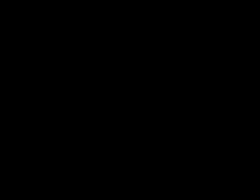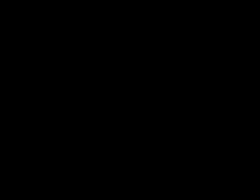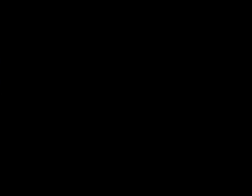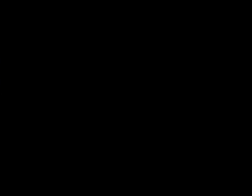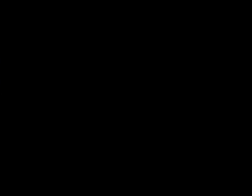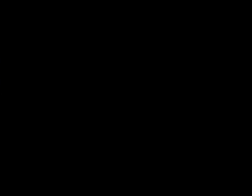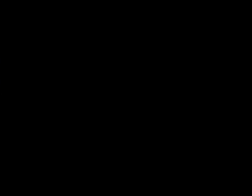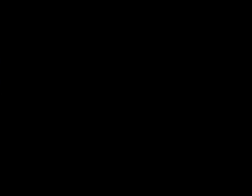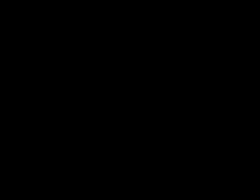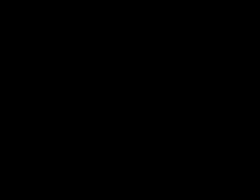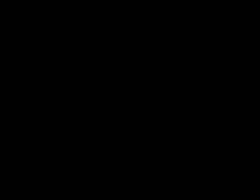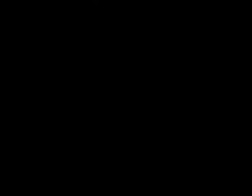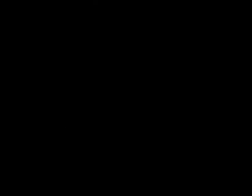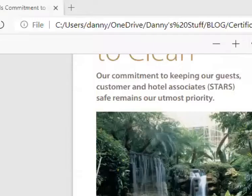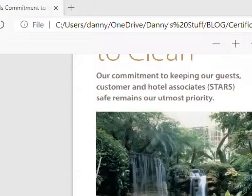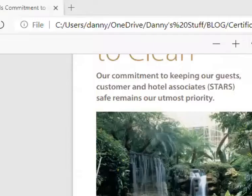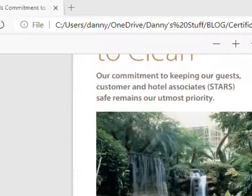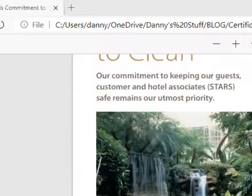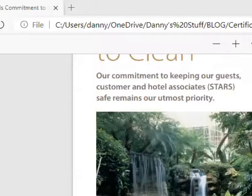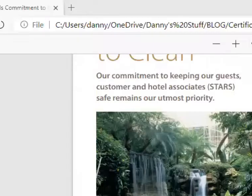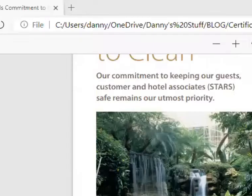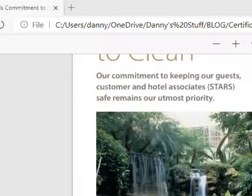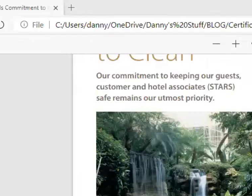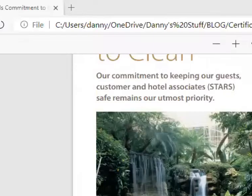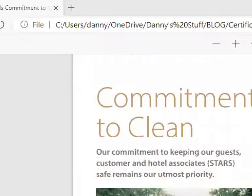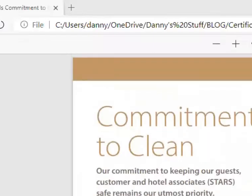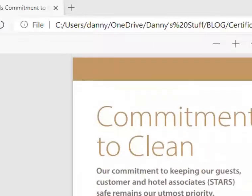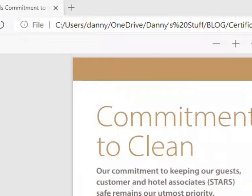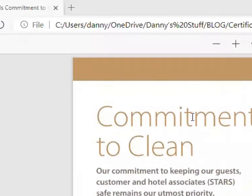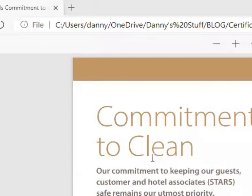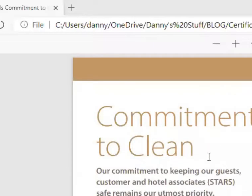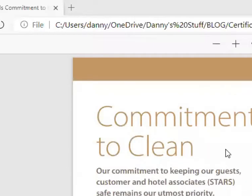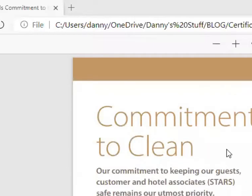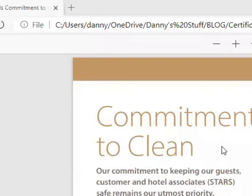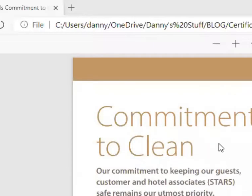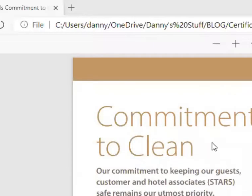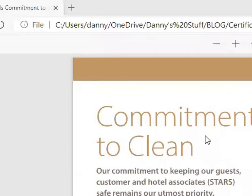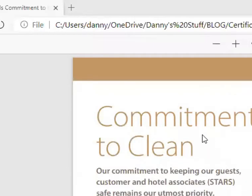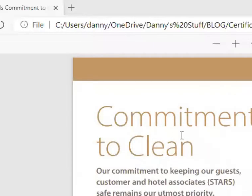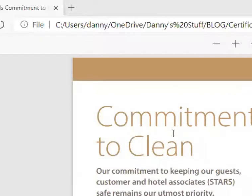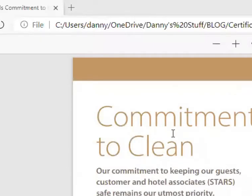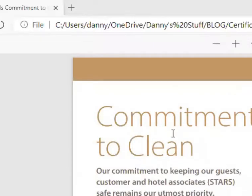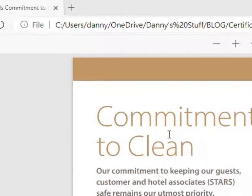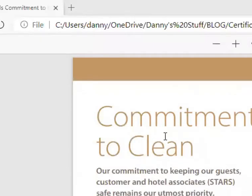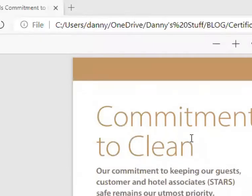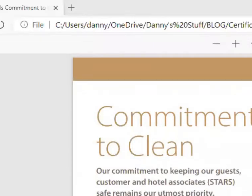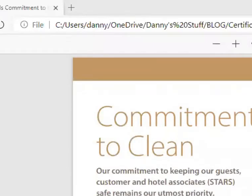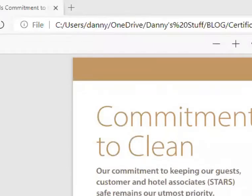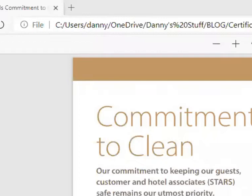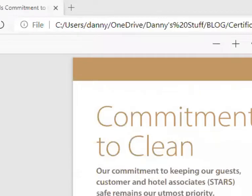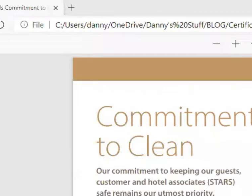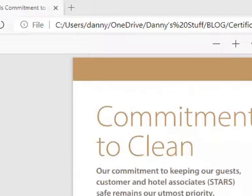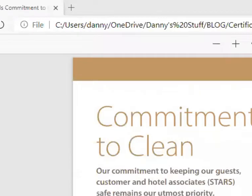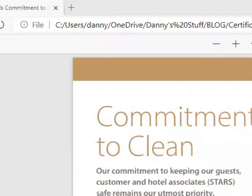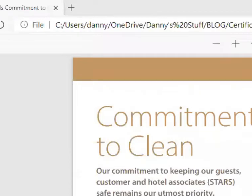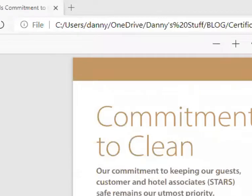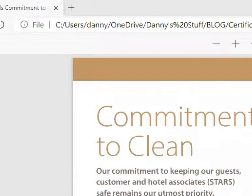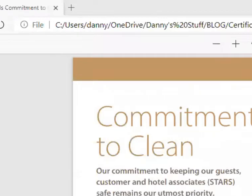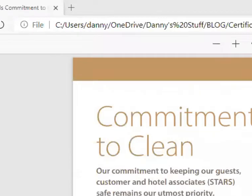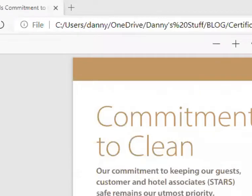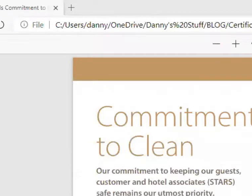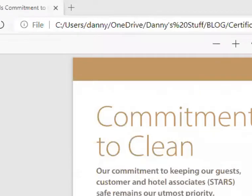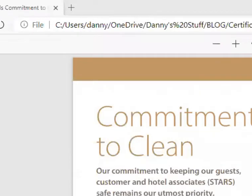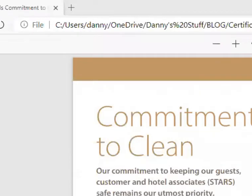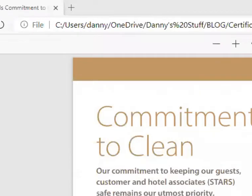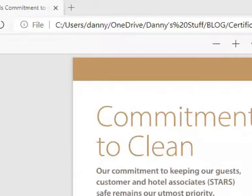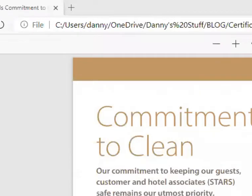saw the worksheet I sent out, I provided this document called Commitment to Clean, showing